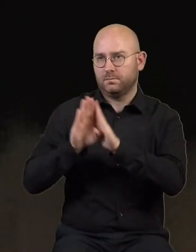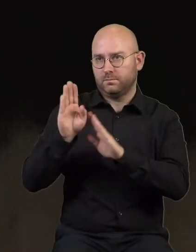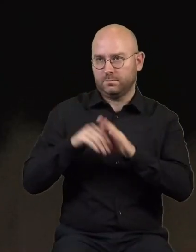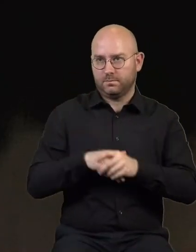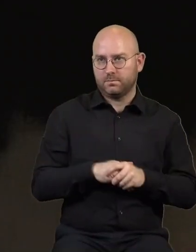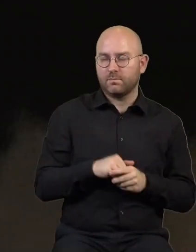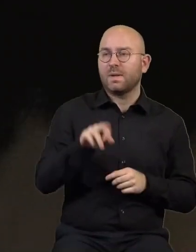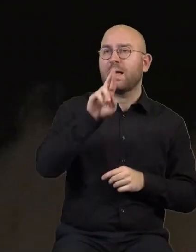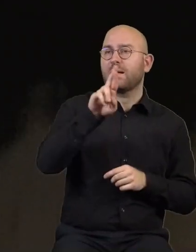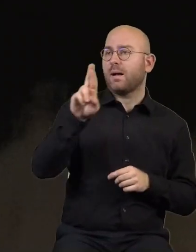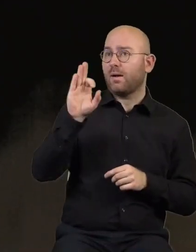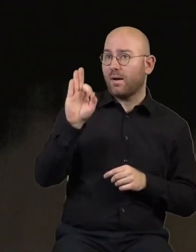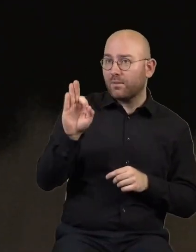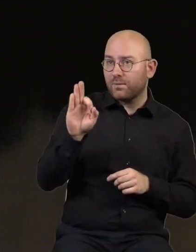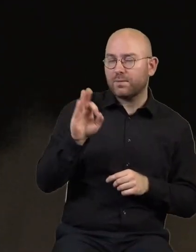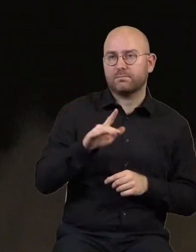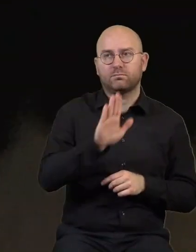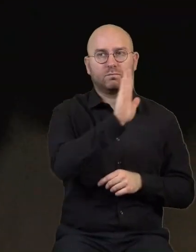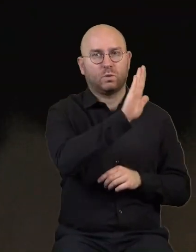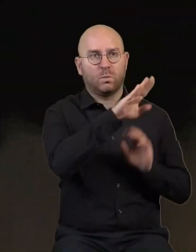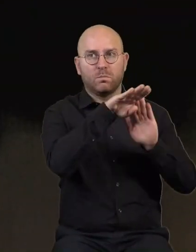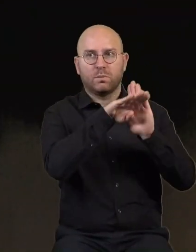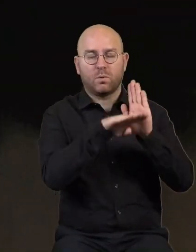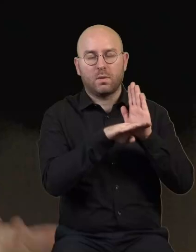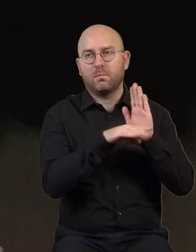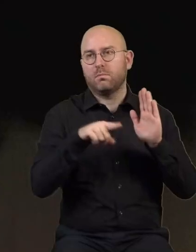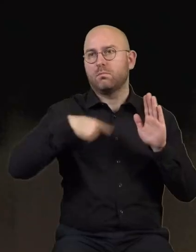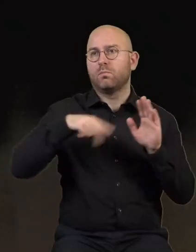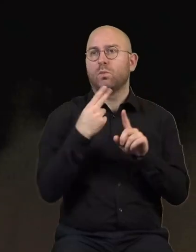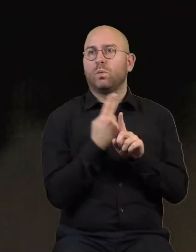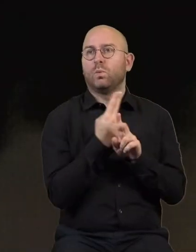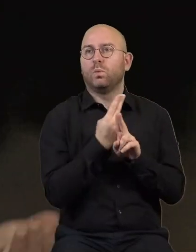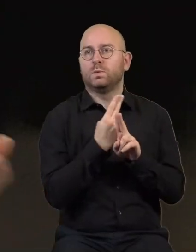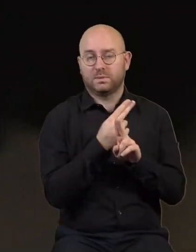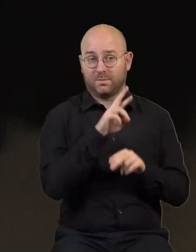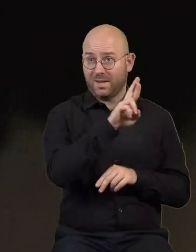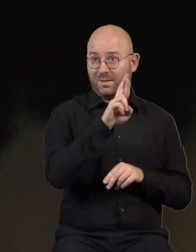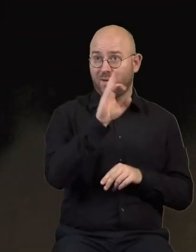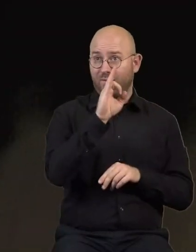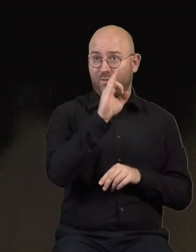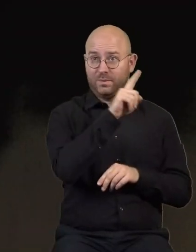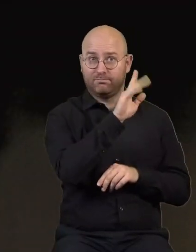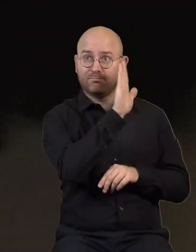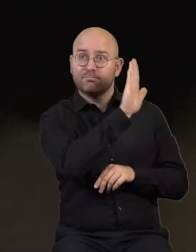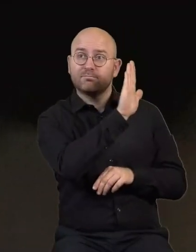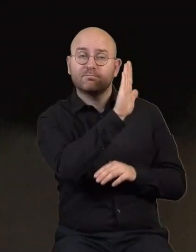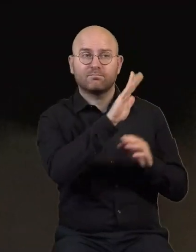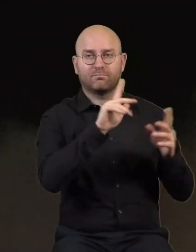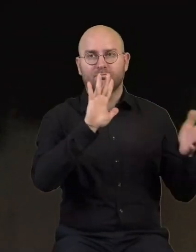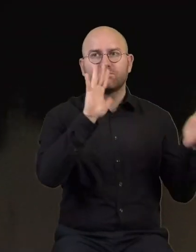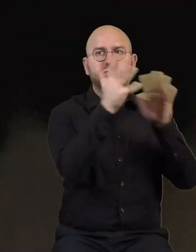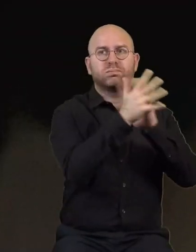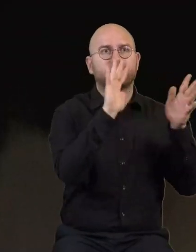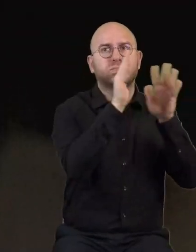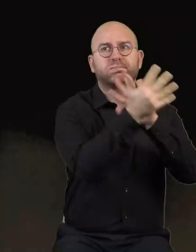RRF brings are also in the cohesion policy. I mean, under the structural funds, we have the enabling